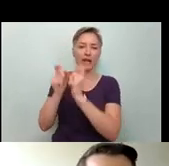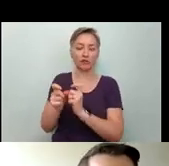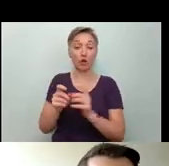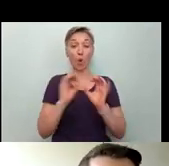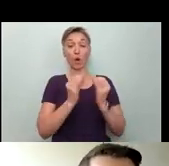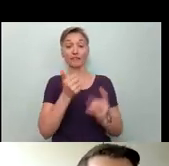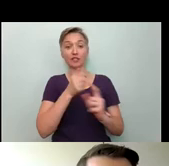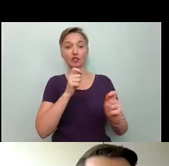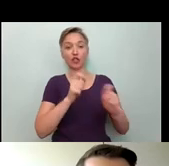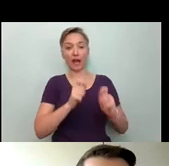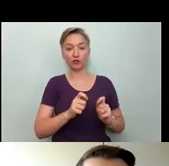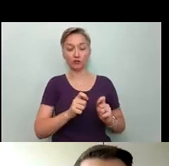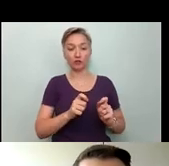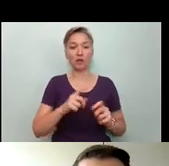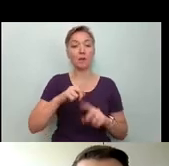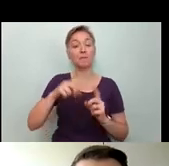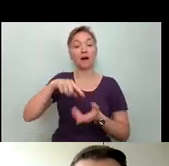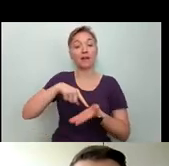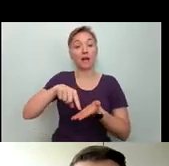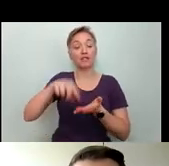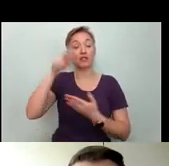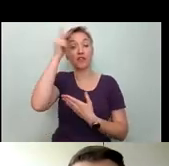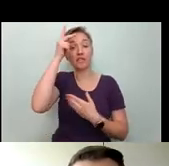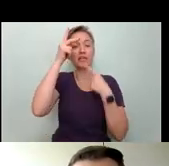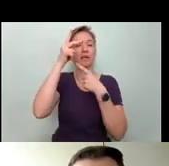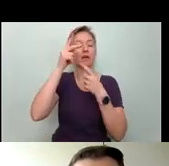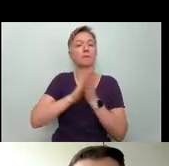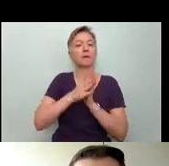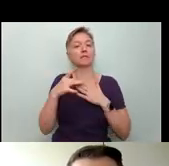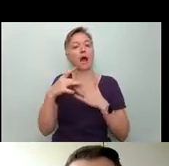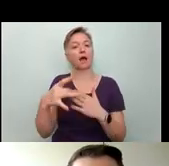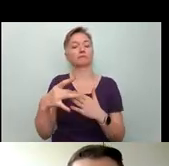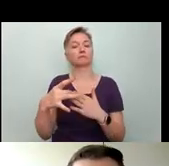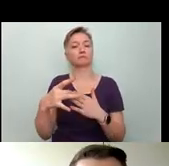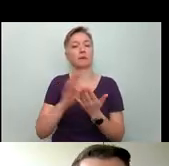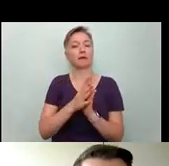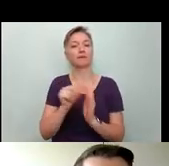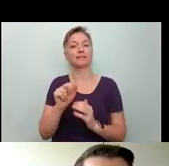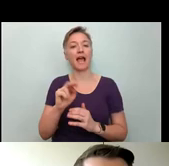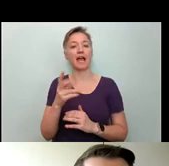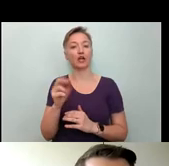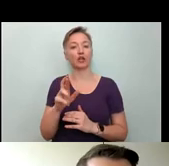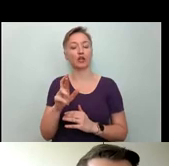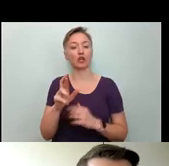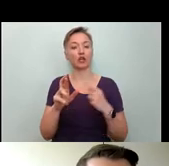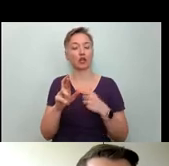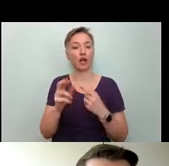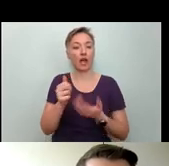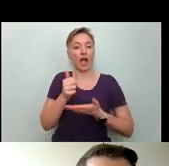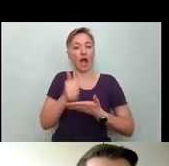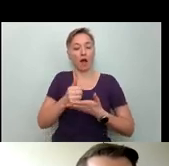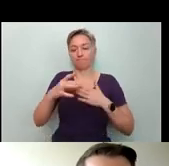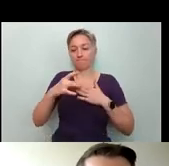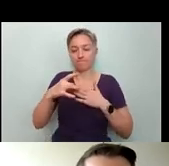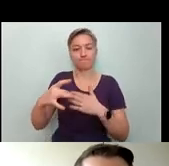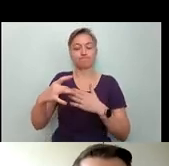but your compensation philosophy should act as sort of that anchoring point to all things compensation and job